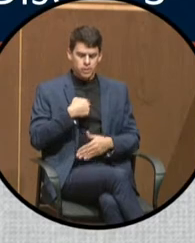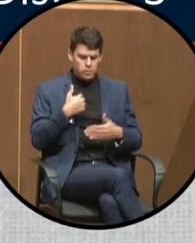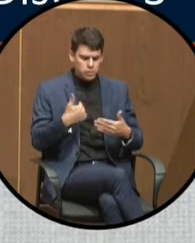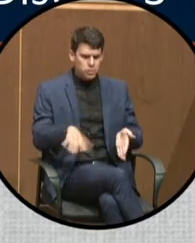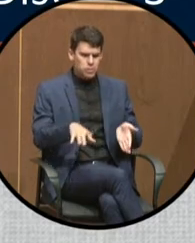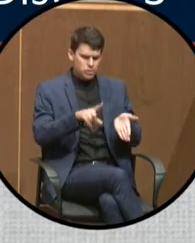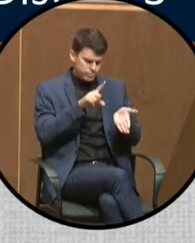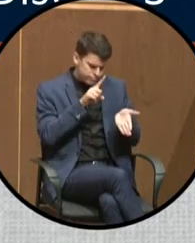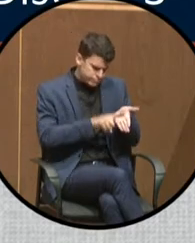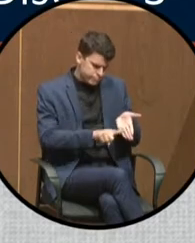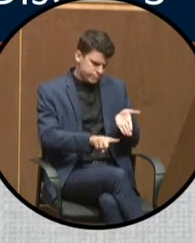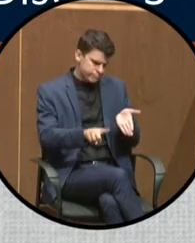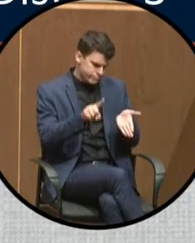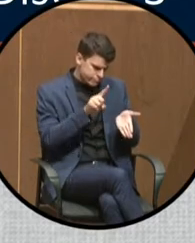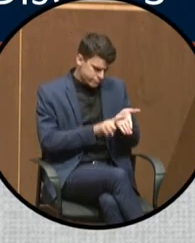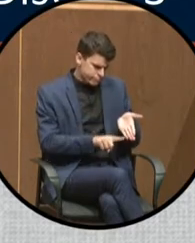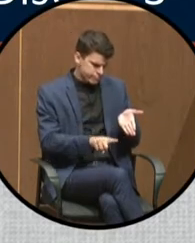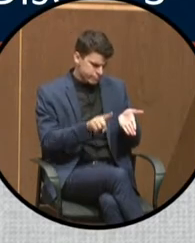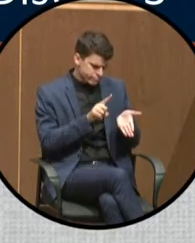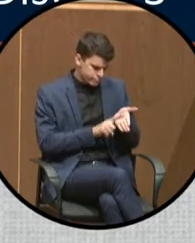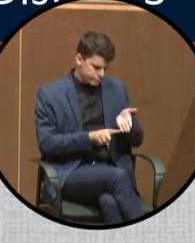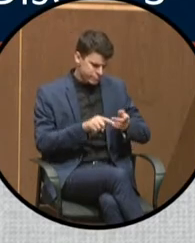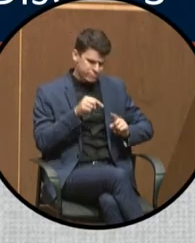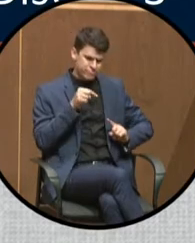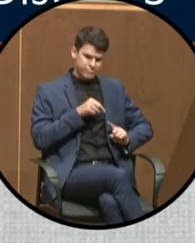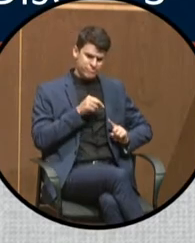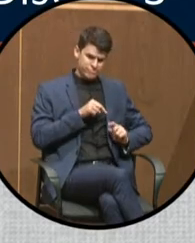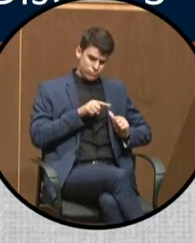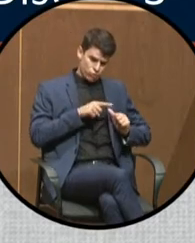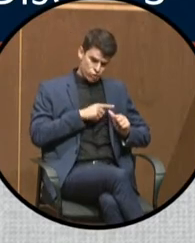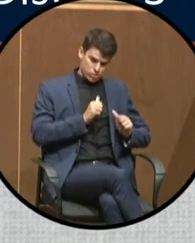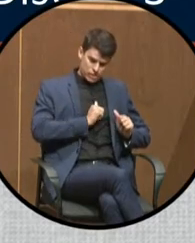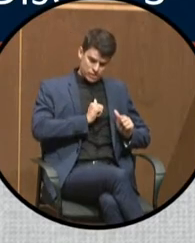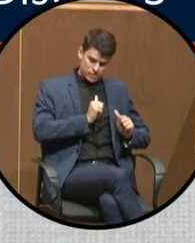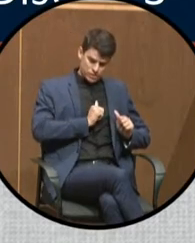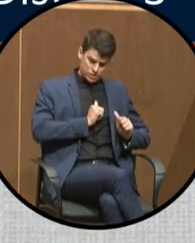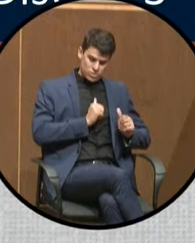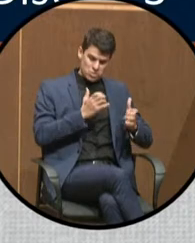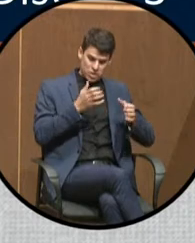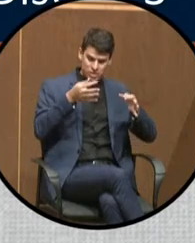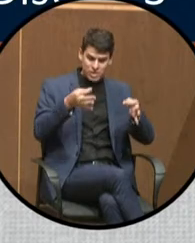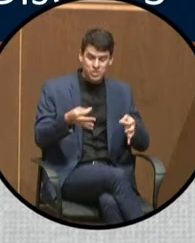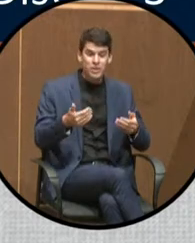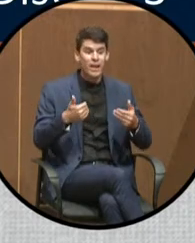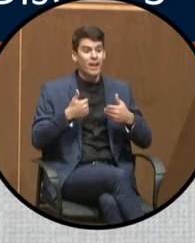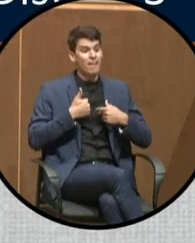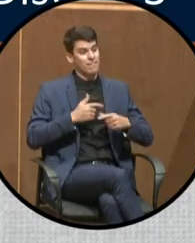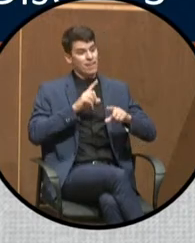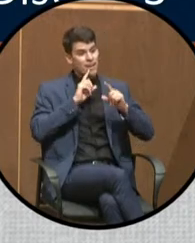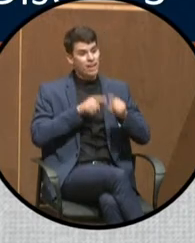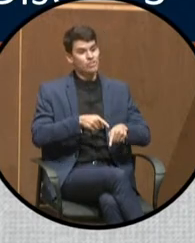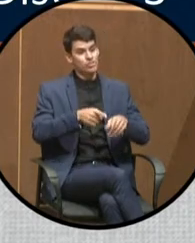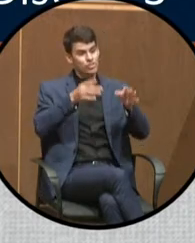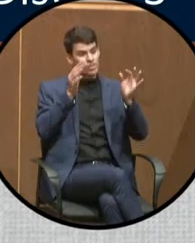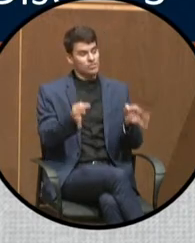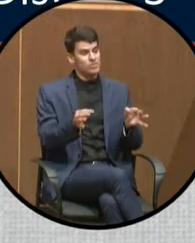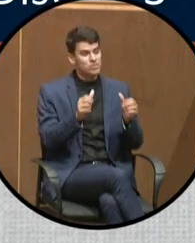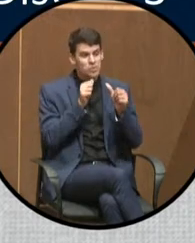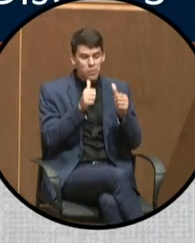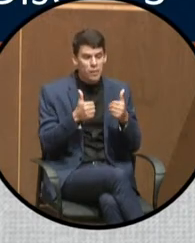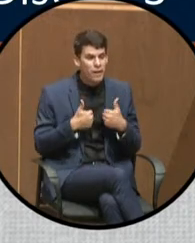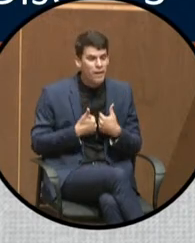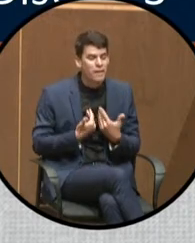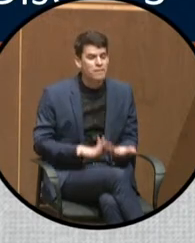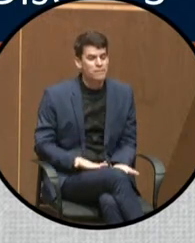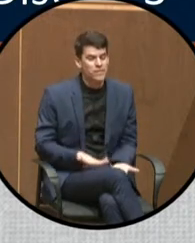research on this in order to make an informed decision, and there really are no definitive answers. You can find